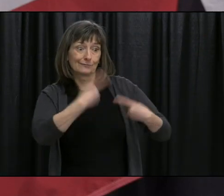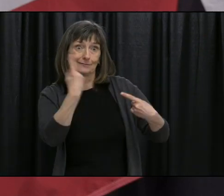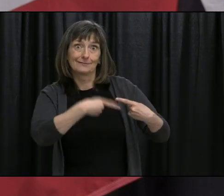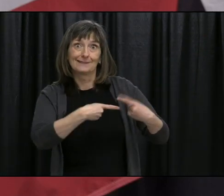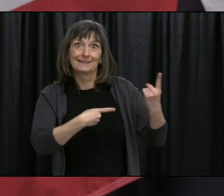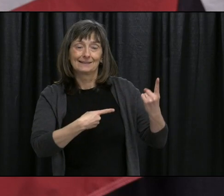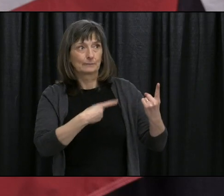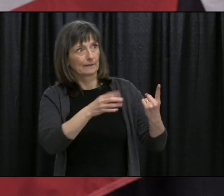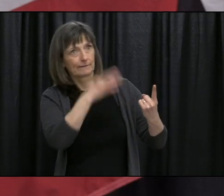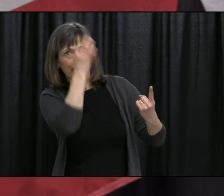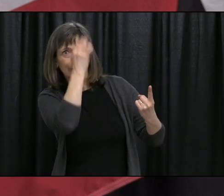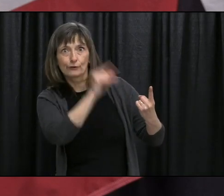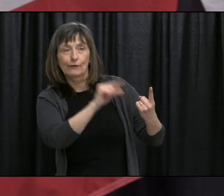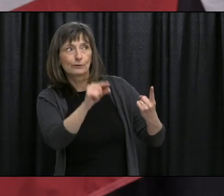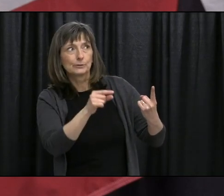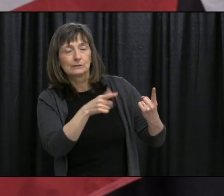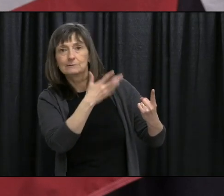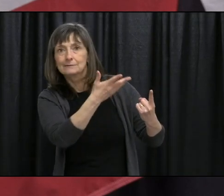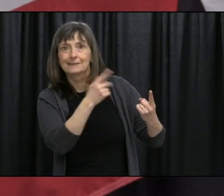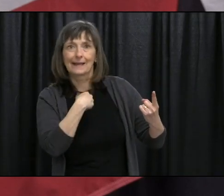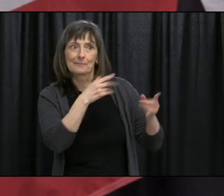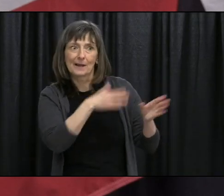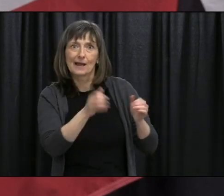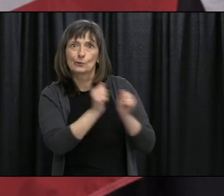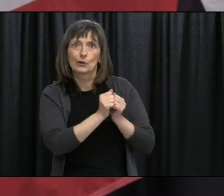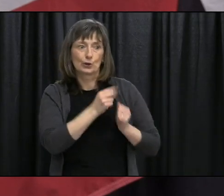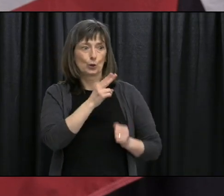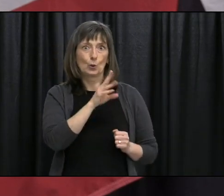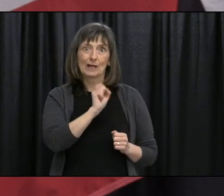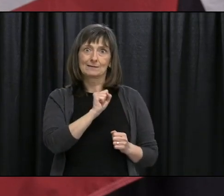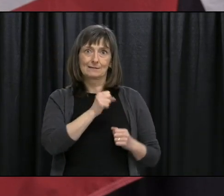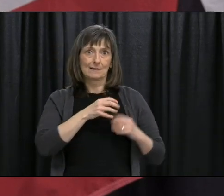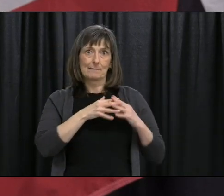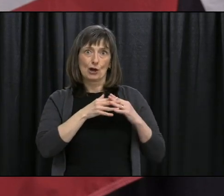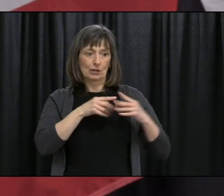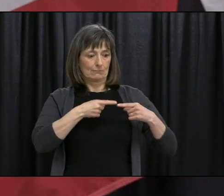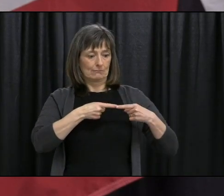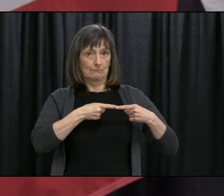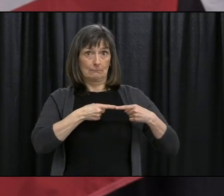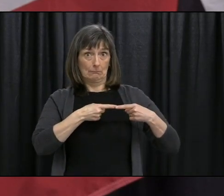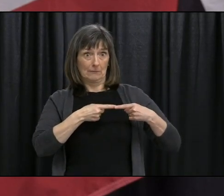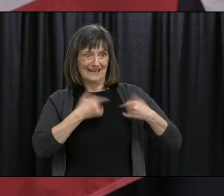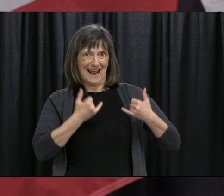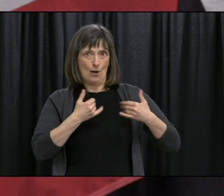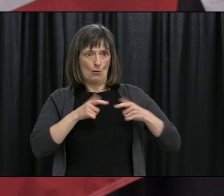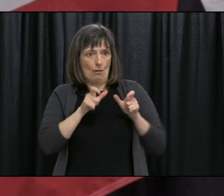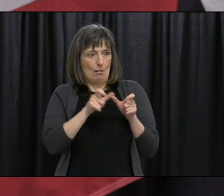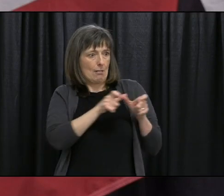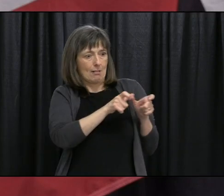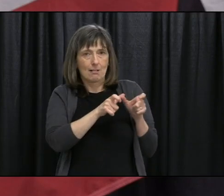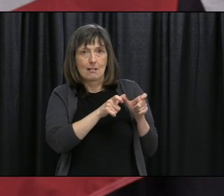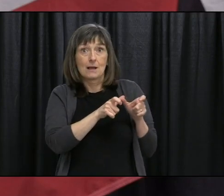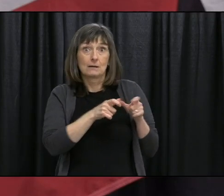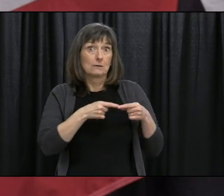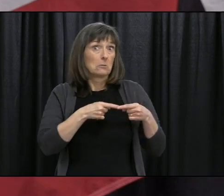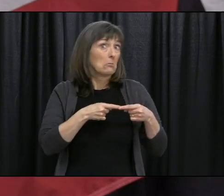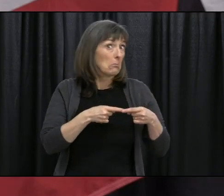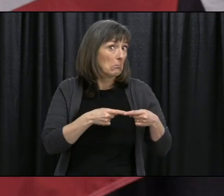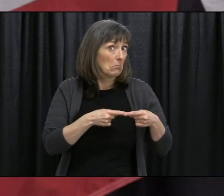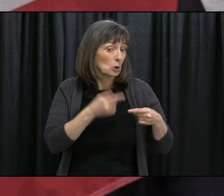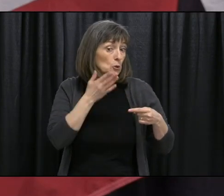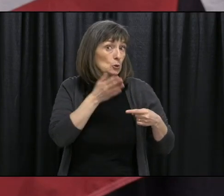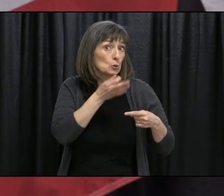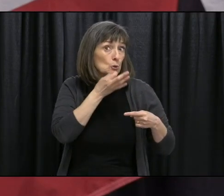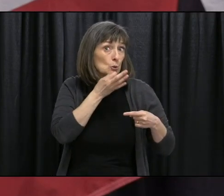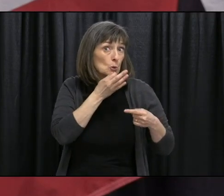that's been in place now that's set to expire soon. So there are many different things that you have to consider before